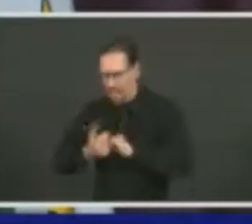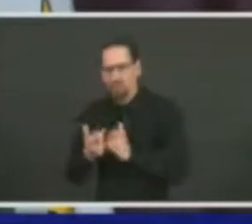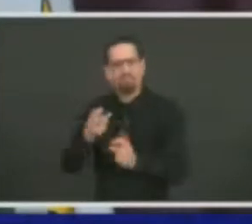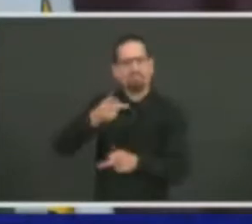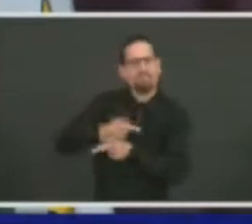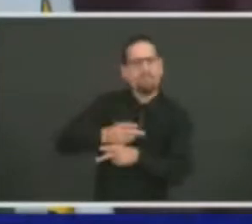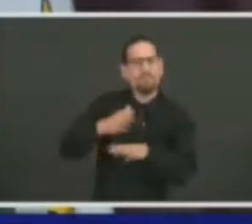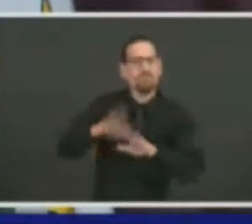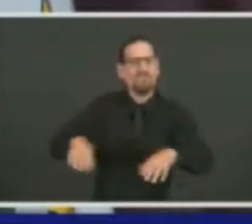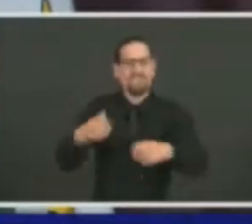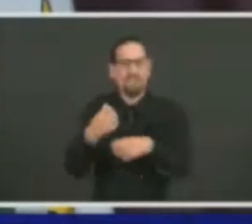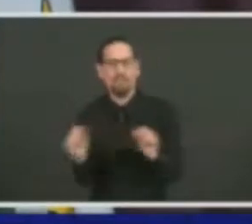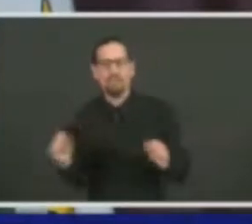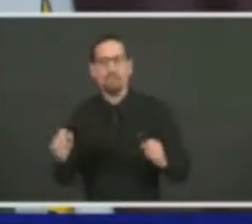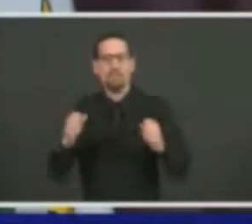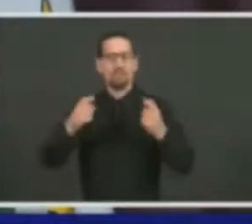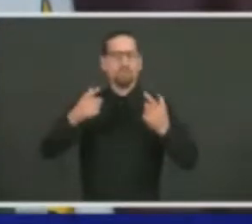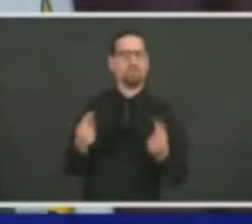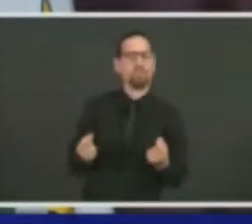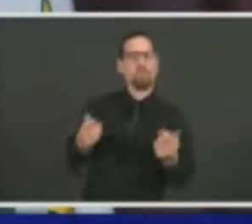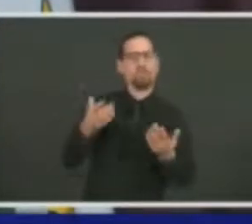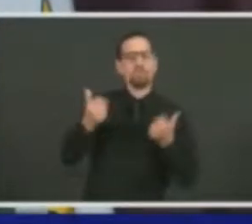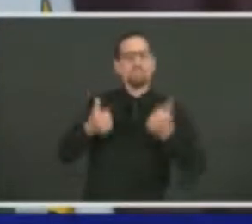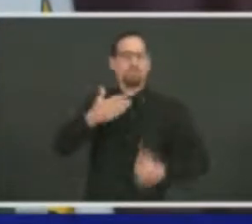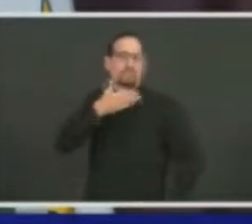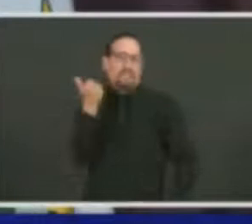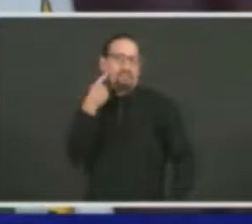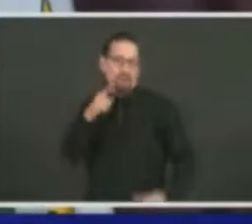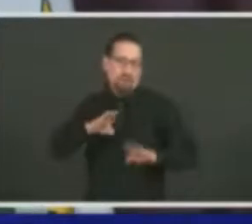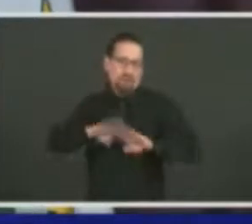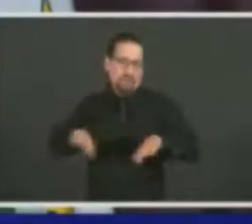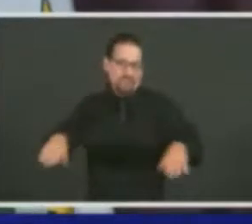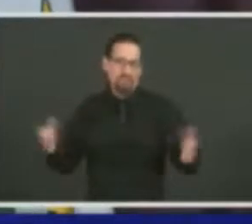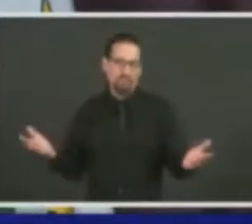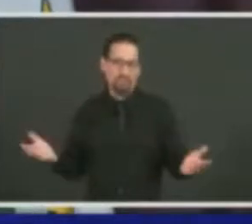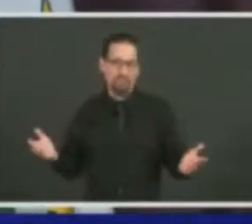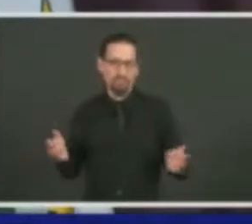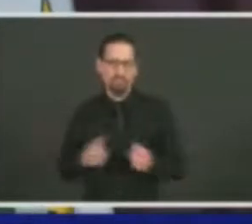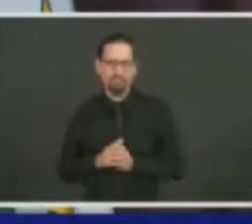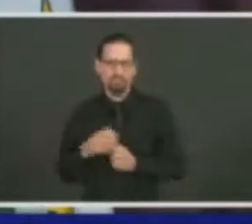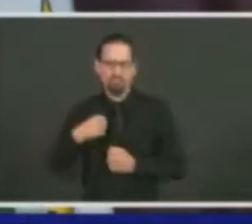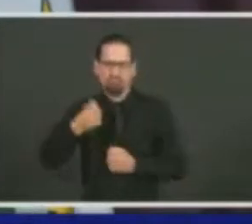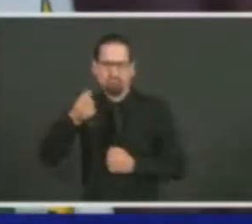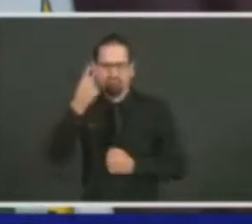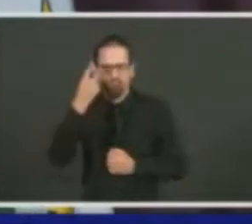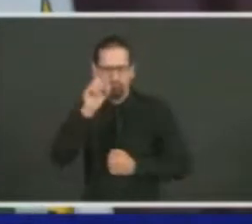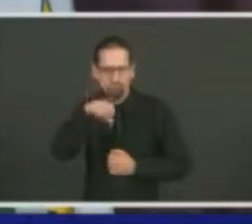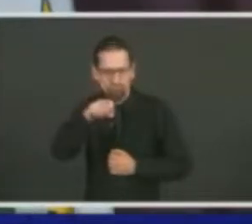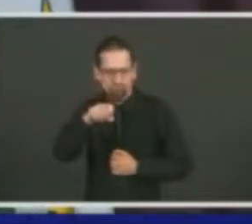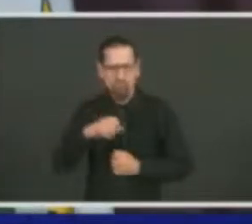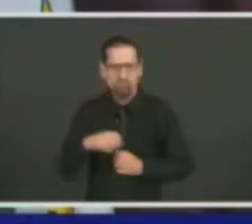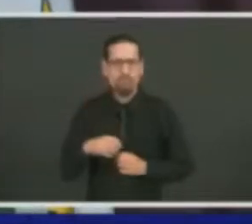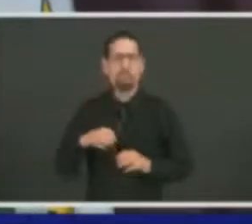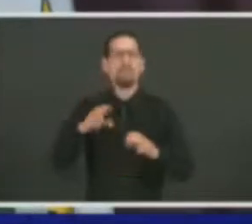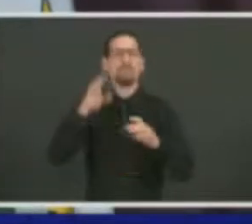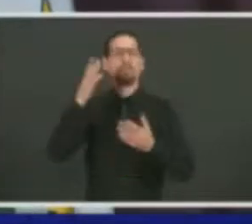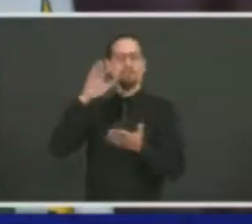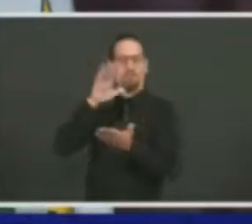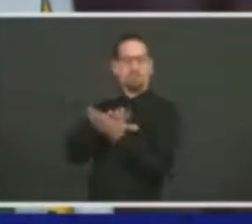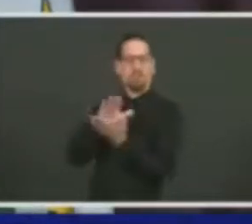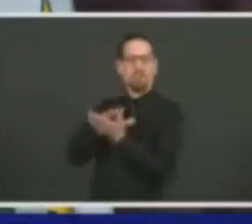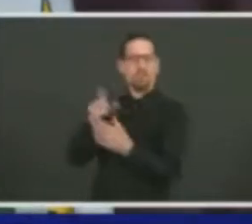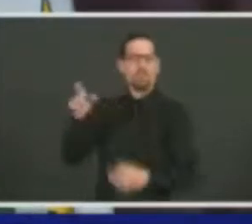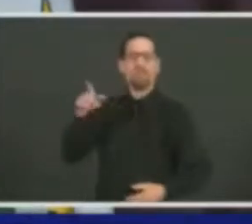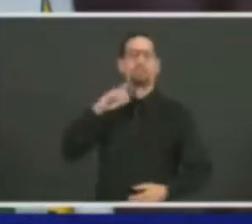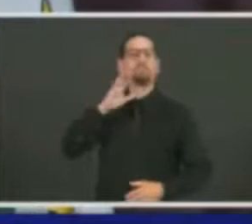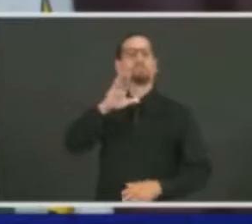So, look, we know that being in school is best for our kids. There's no question about that. We shouldn't even debate that.